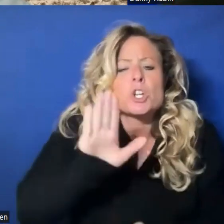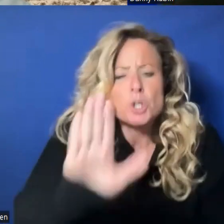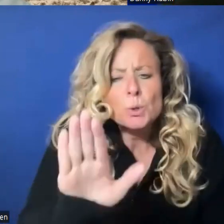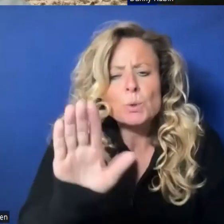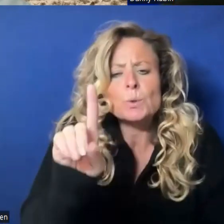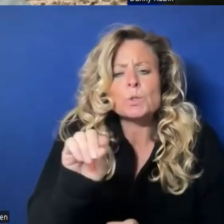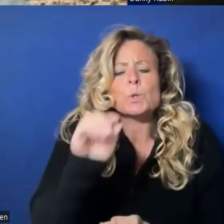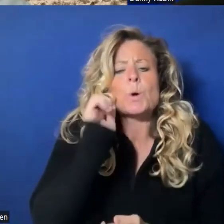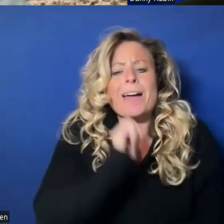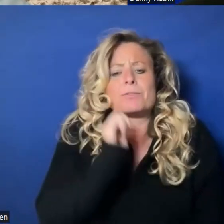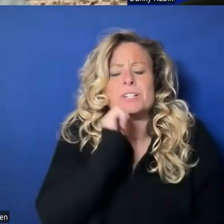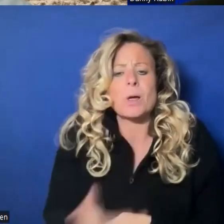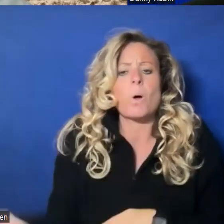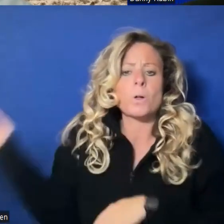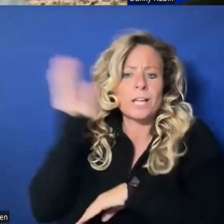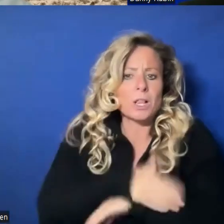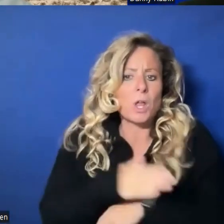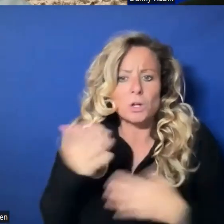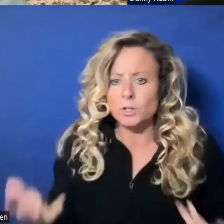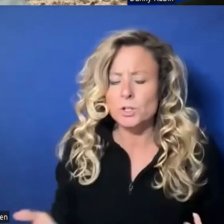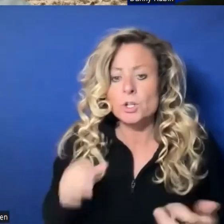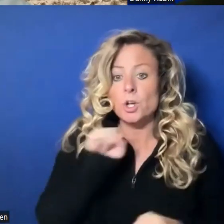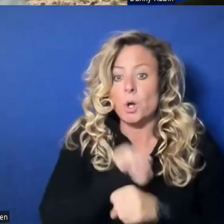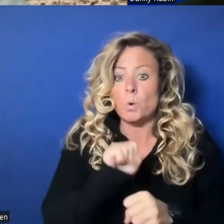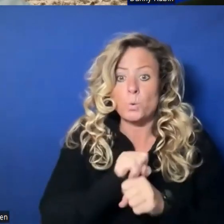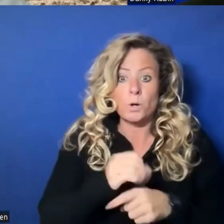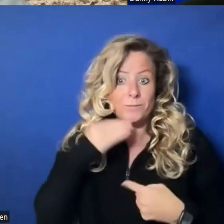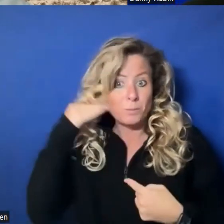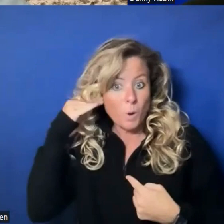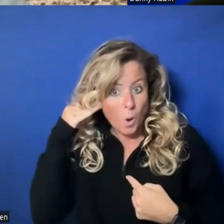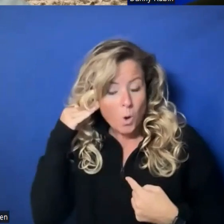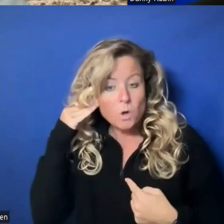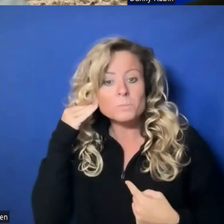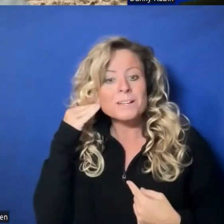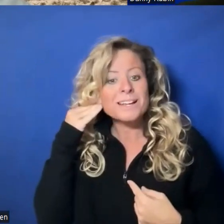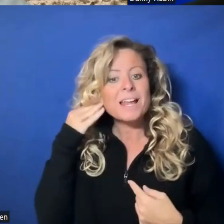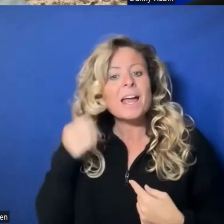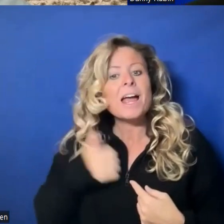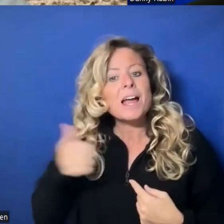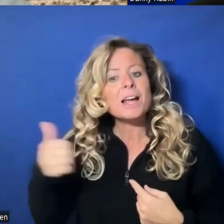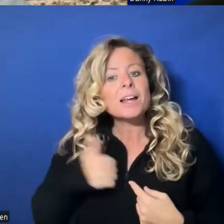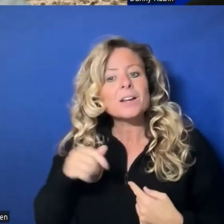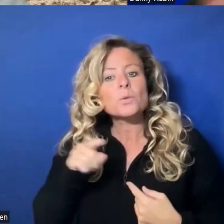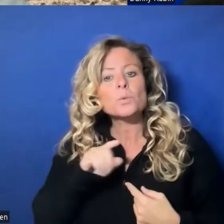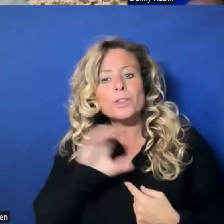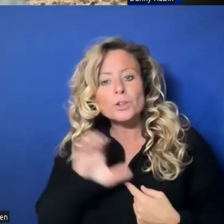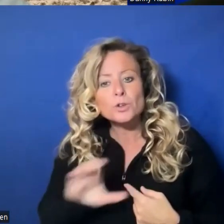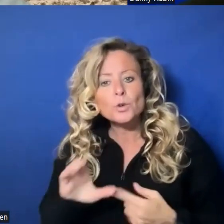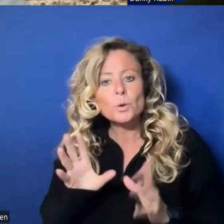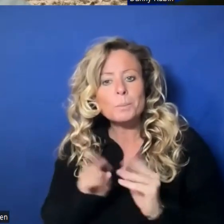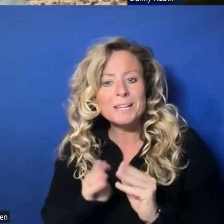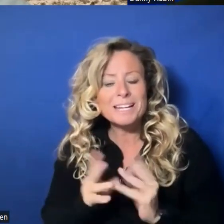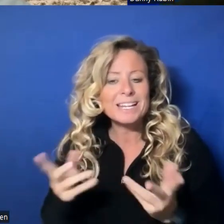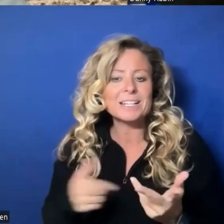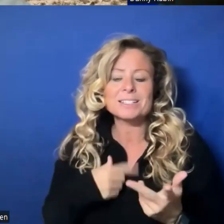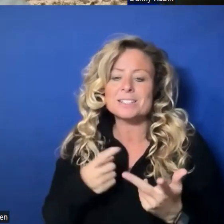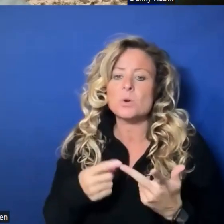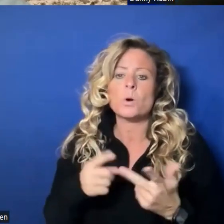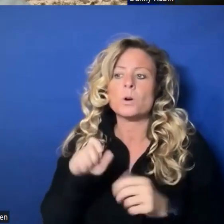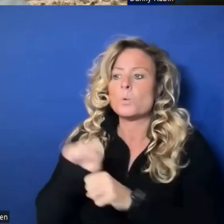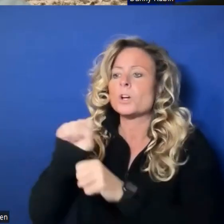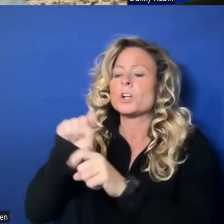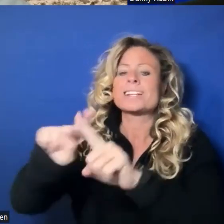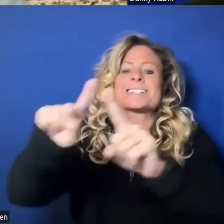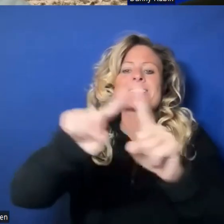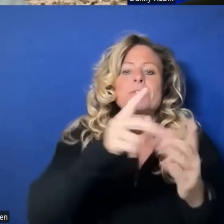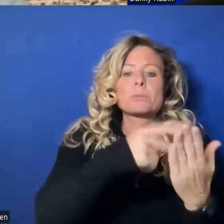day? Are you working from home right now and you're sort of going between Zoom meetings and just working on different projects, sort of